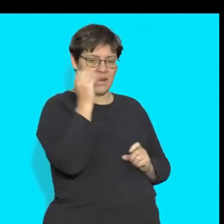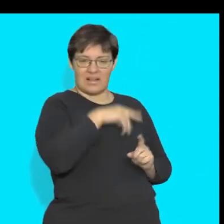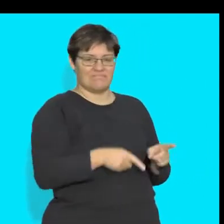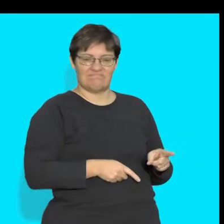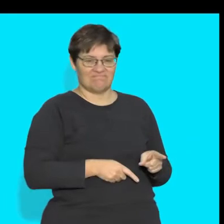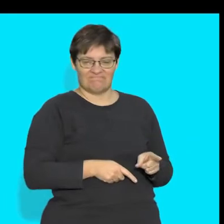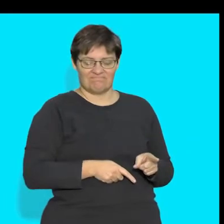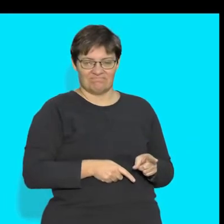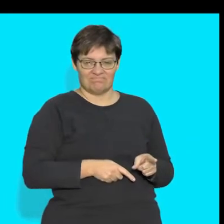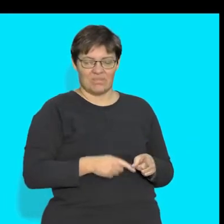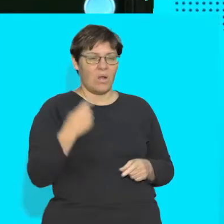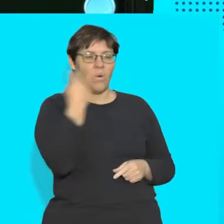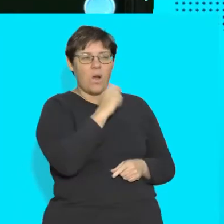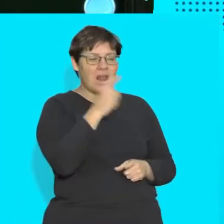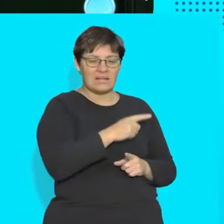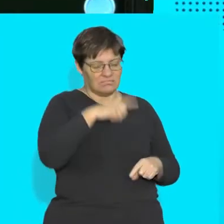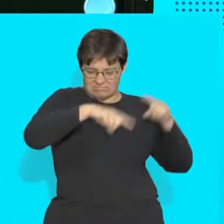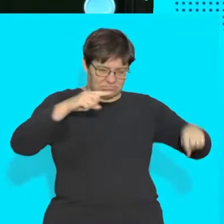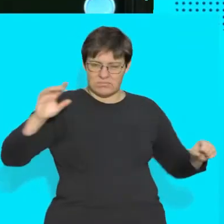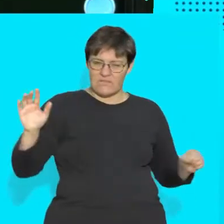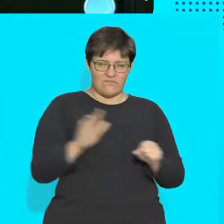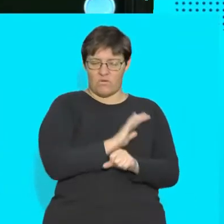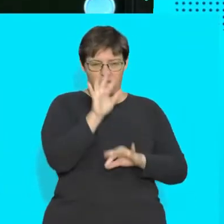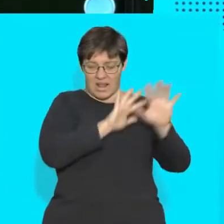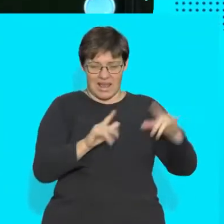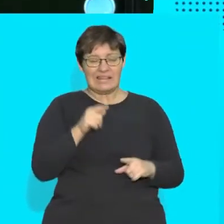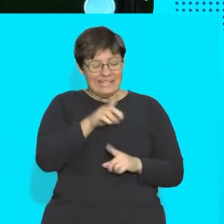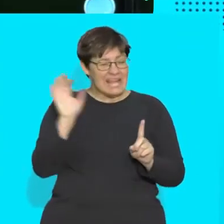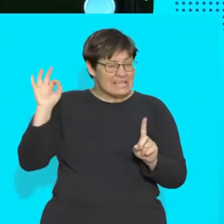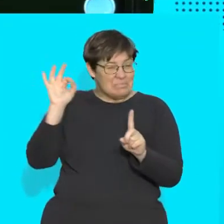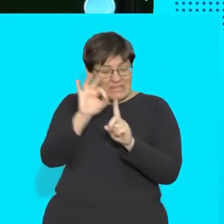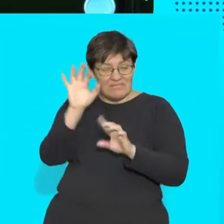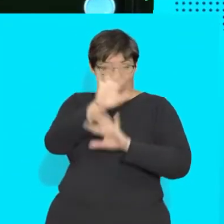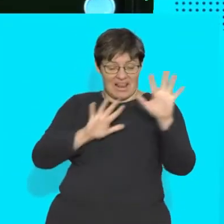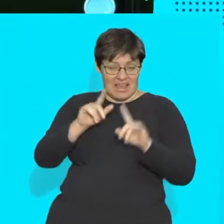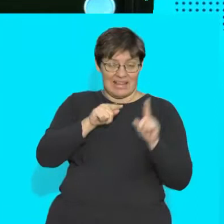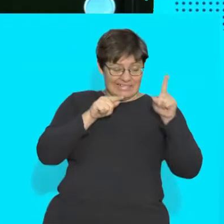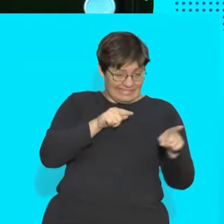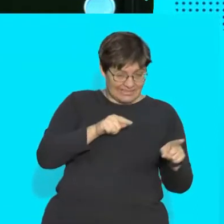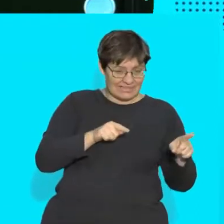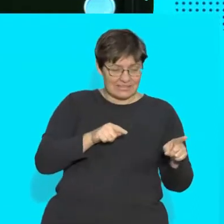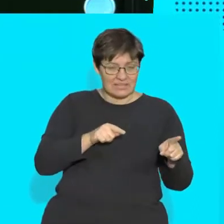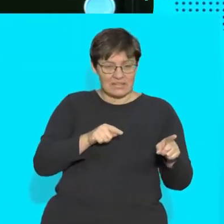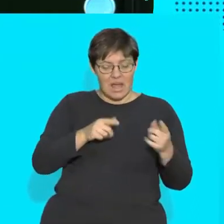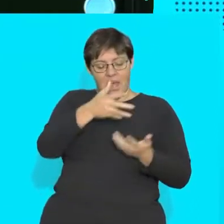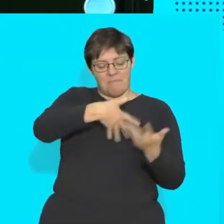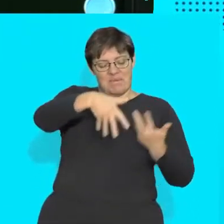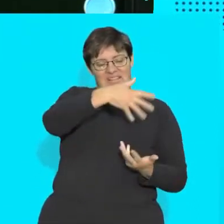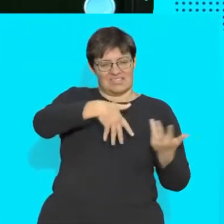light, okay? White light's made up of all the colors. This will have a specific color. That color